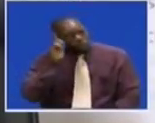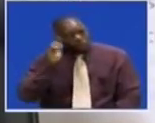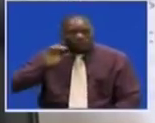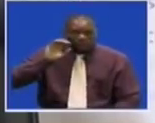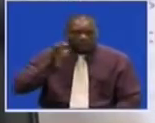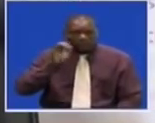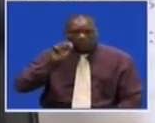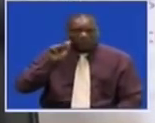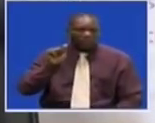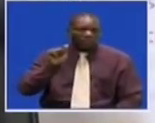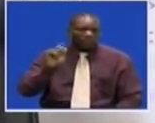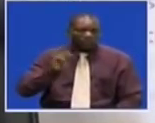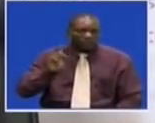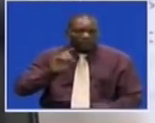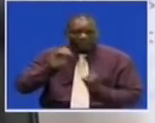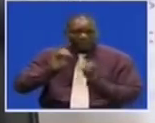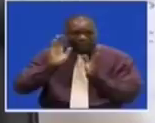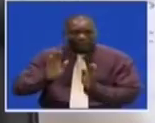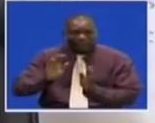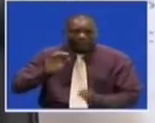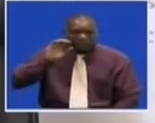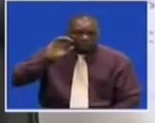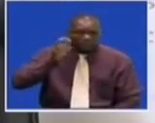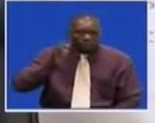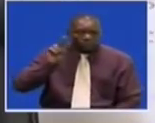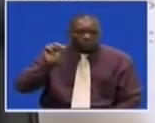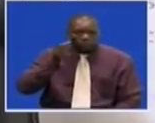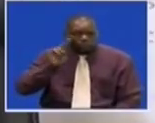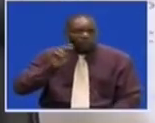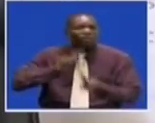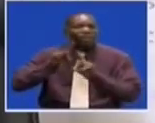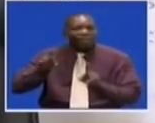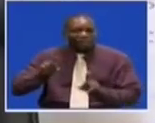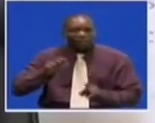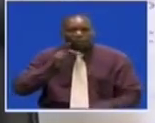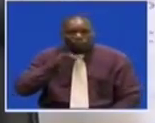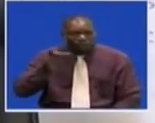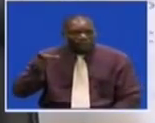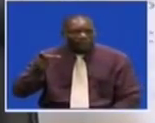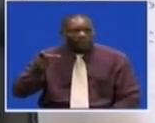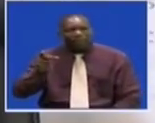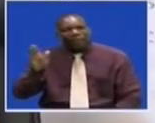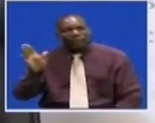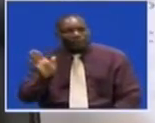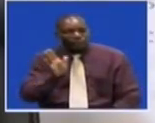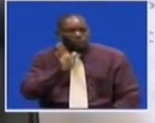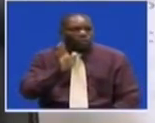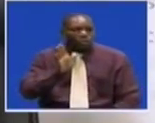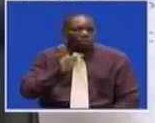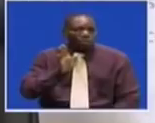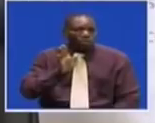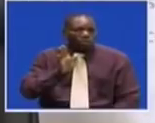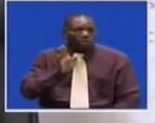company where James Chungu is a director, when in fact the properties in question are owned and were constructed